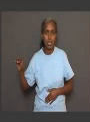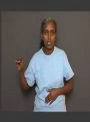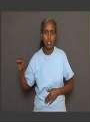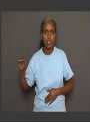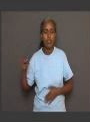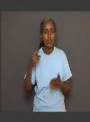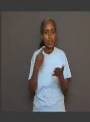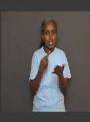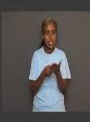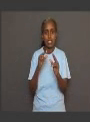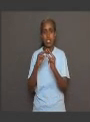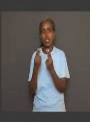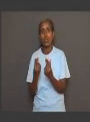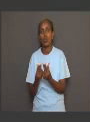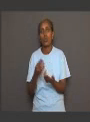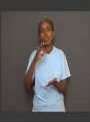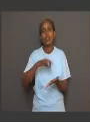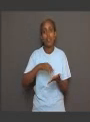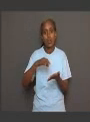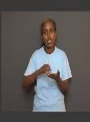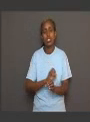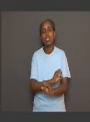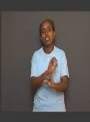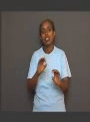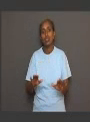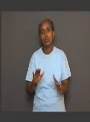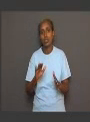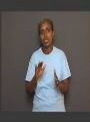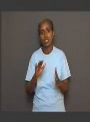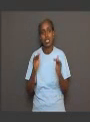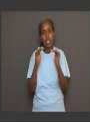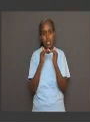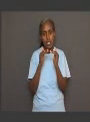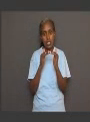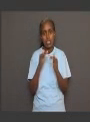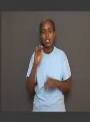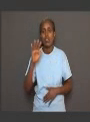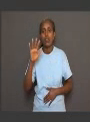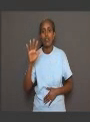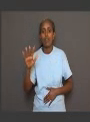for this frequency distribution is